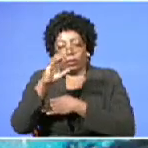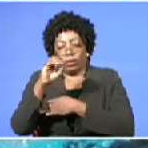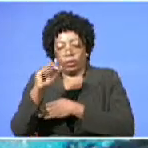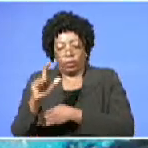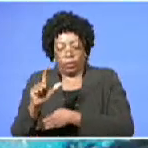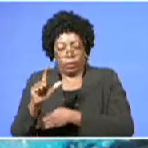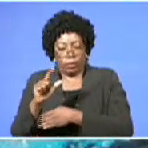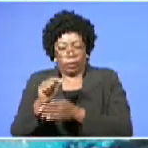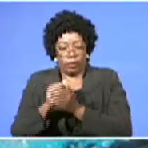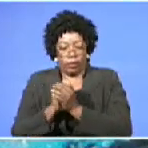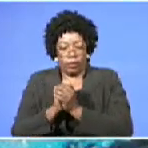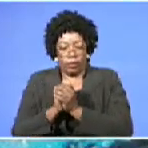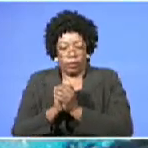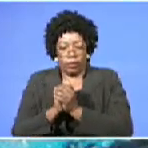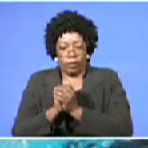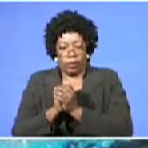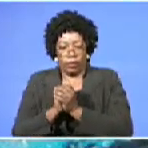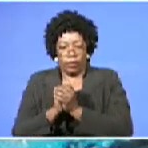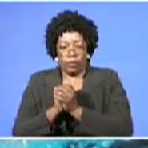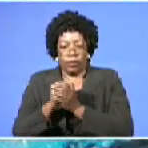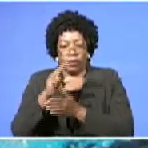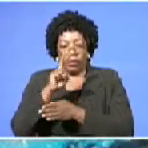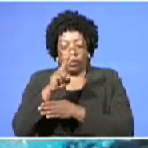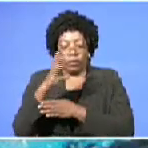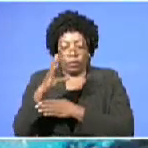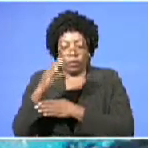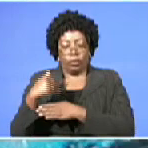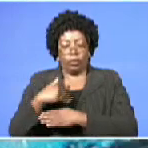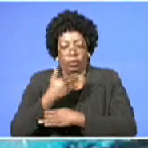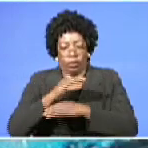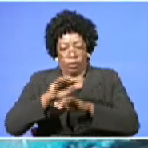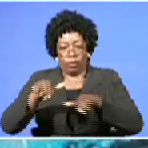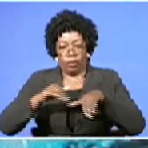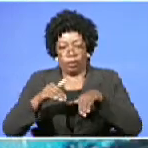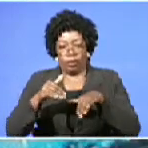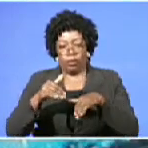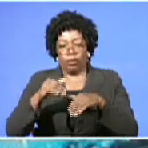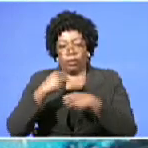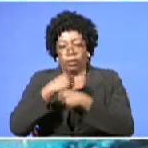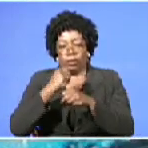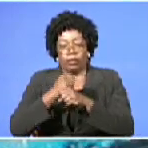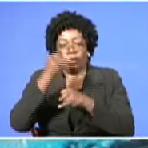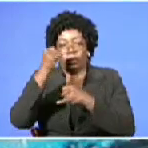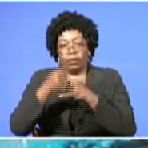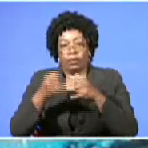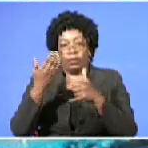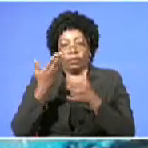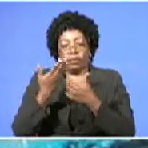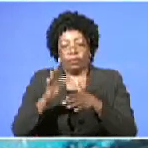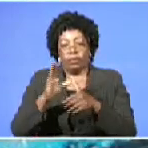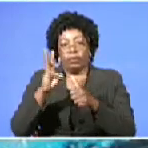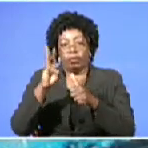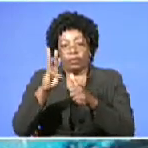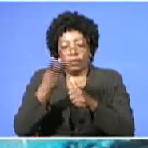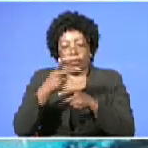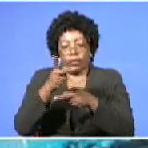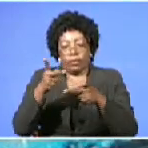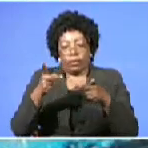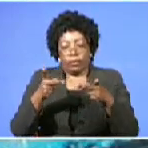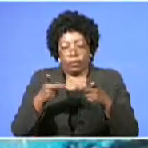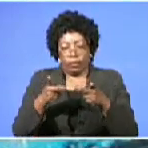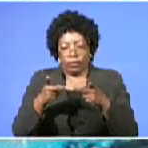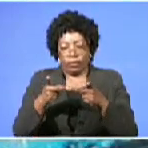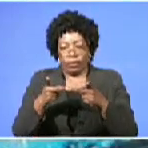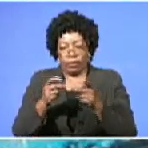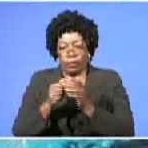Florida State's Isaac Bastian finishing up with the 200 breaststroke. He made the C final, finishing 6th, which placed him 14th overall in